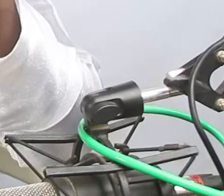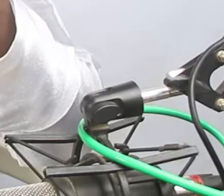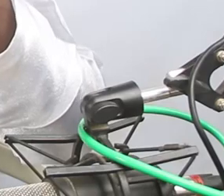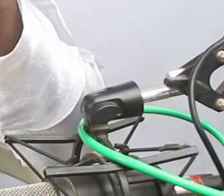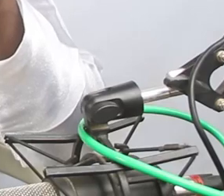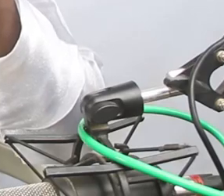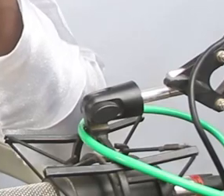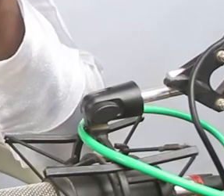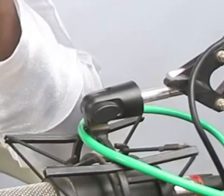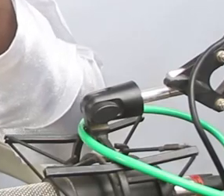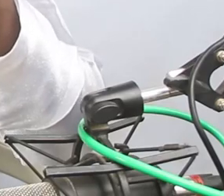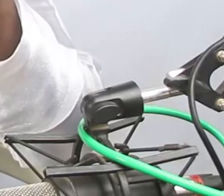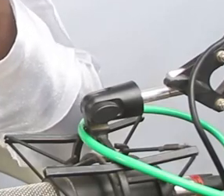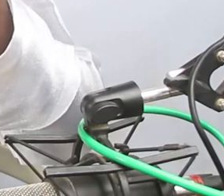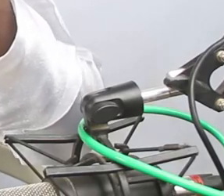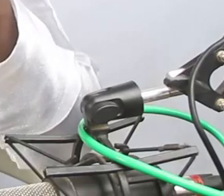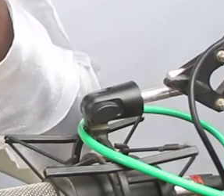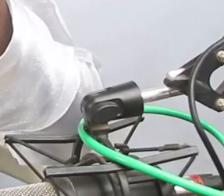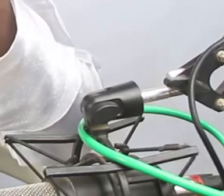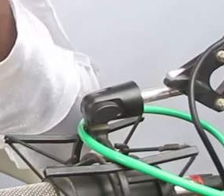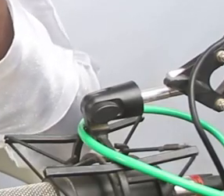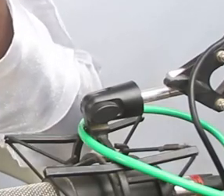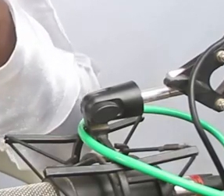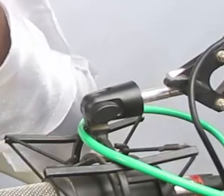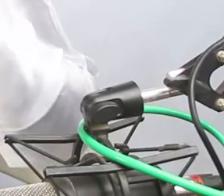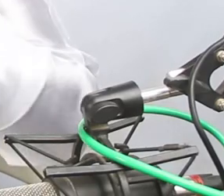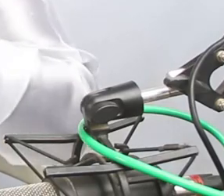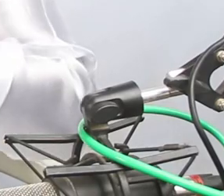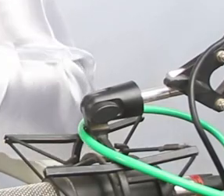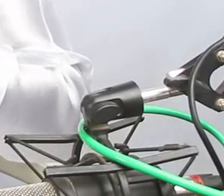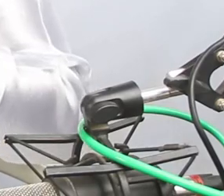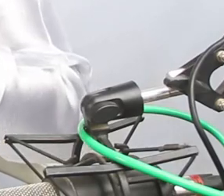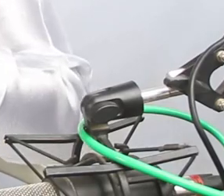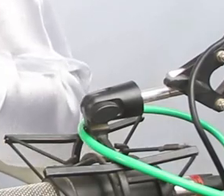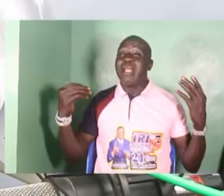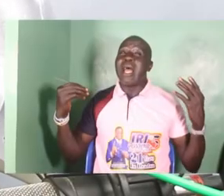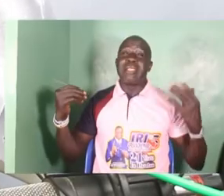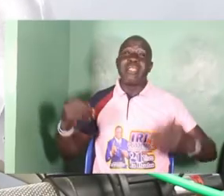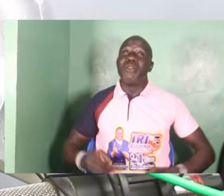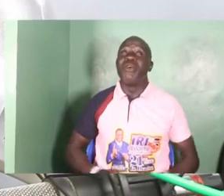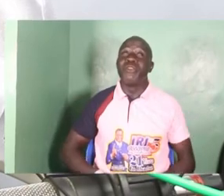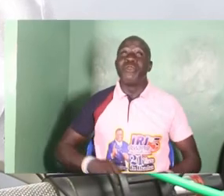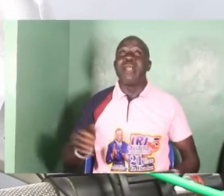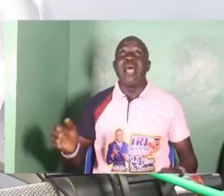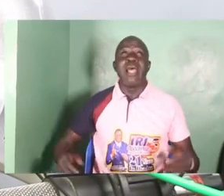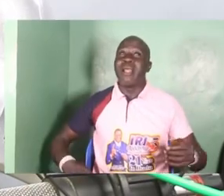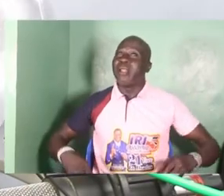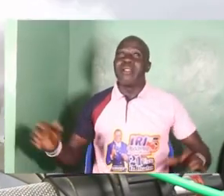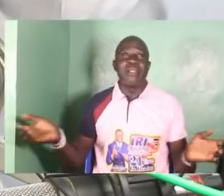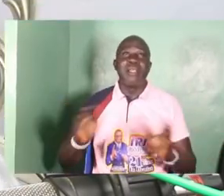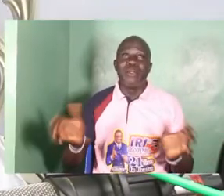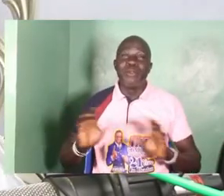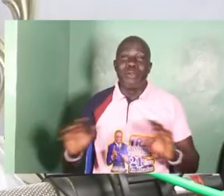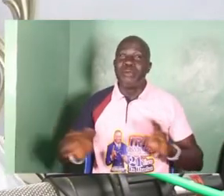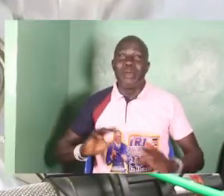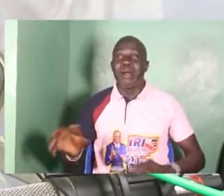oh ora dupu po wa ti igbo adun mi lati oju re